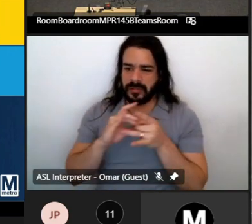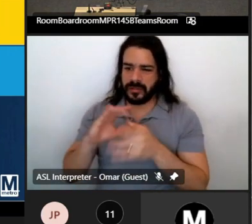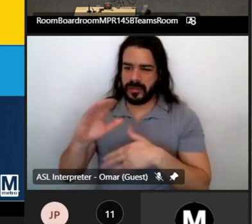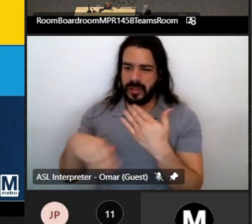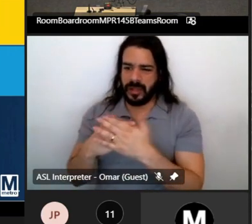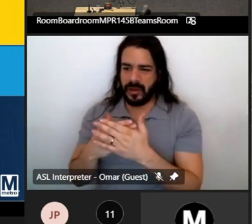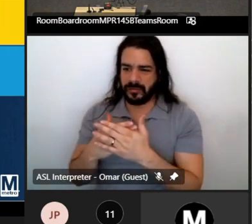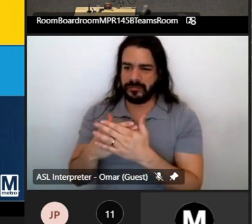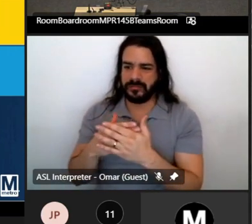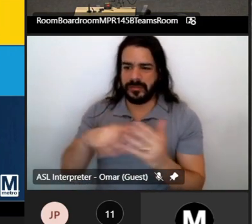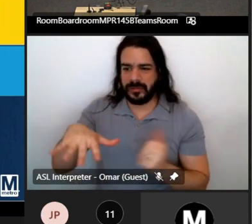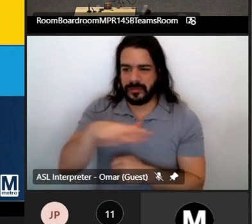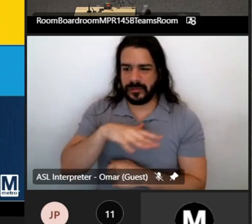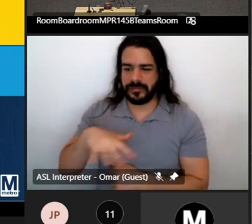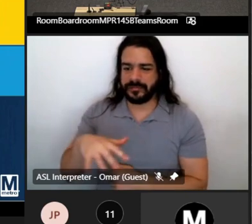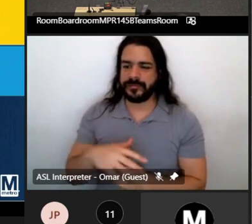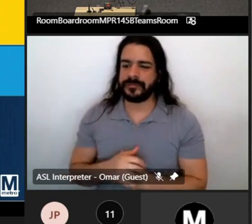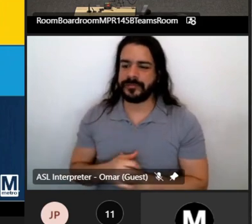of our region.